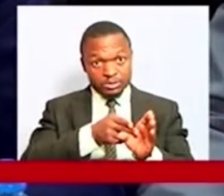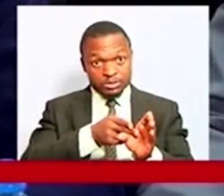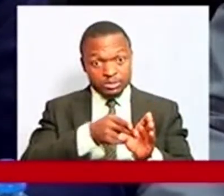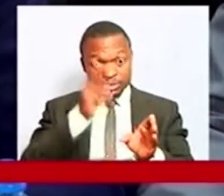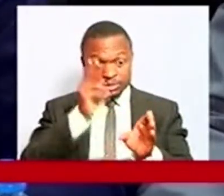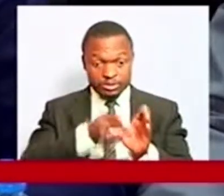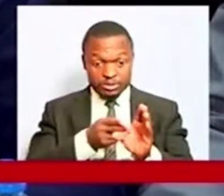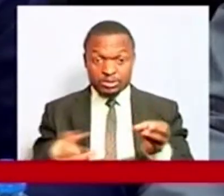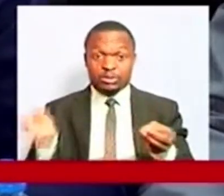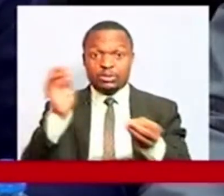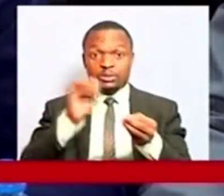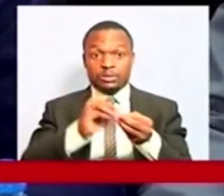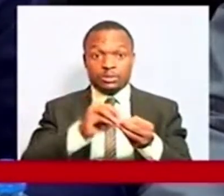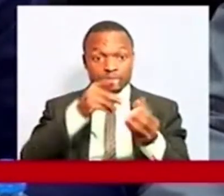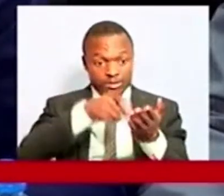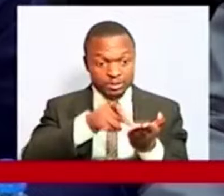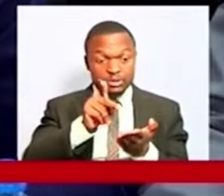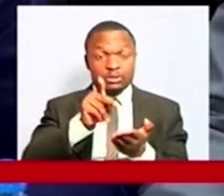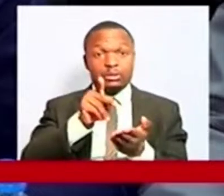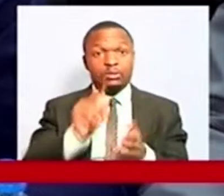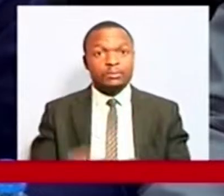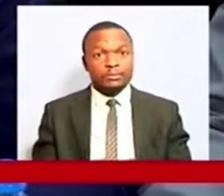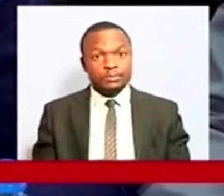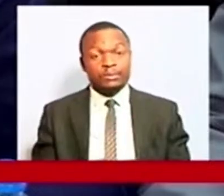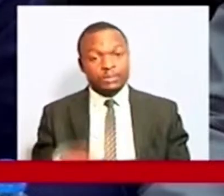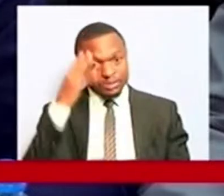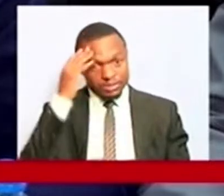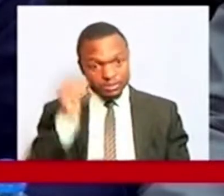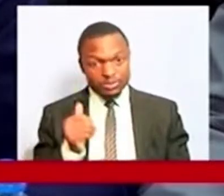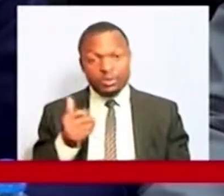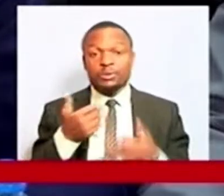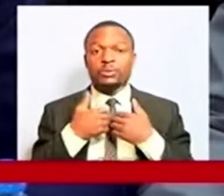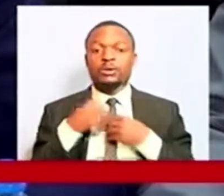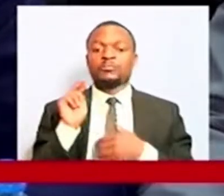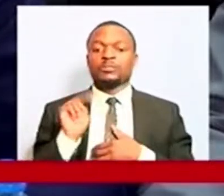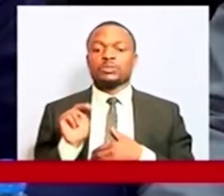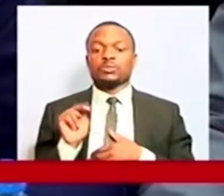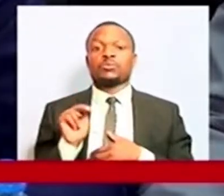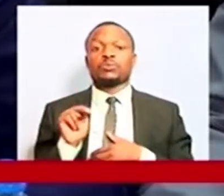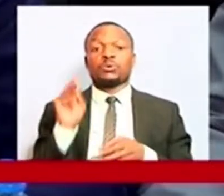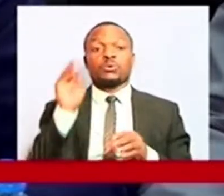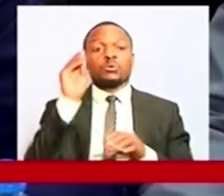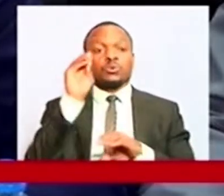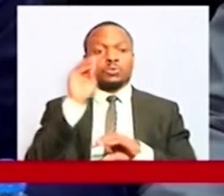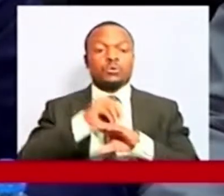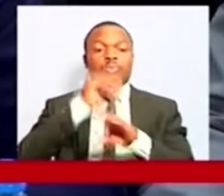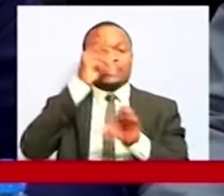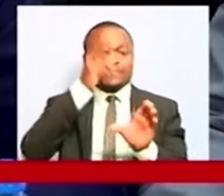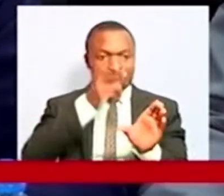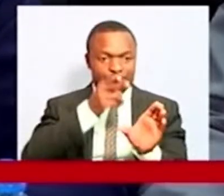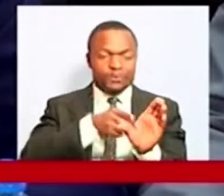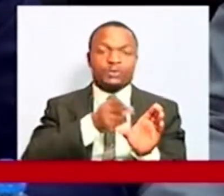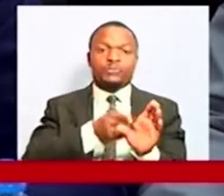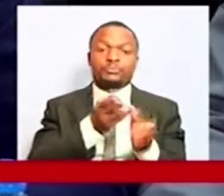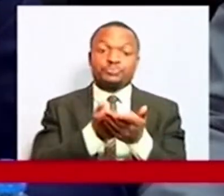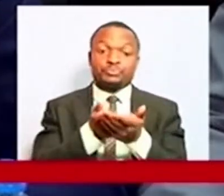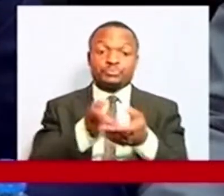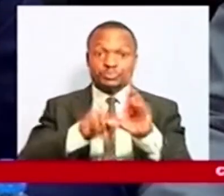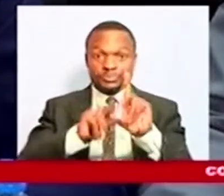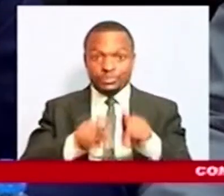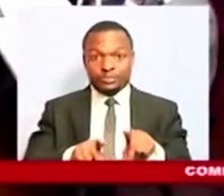fuel is added to the payment. Hence the ways on the fuel. I submit, Chair.